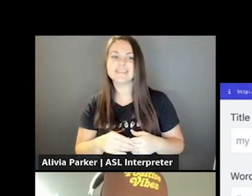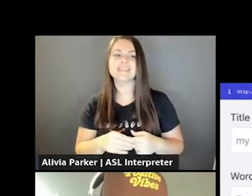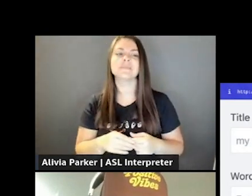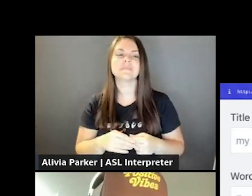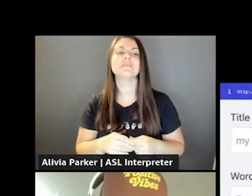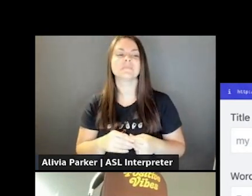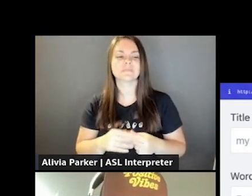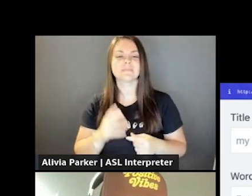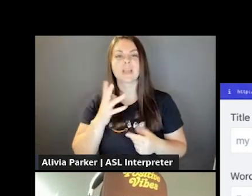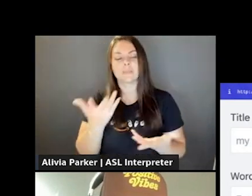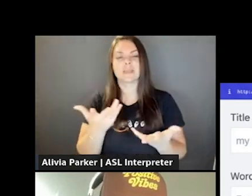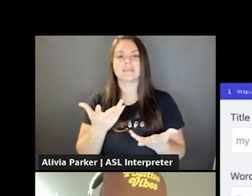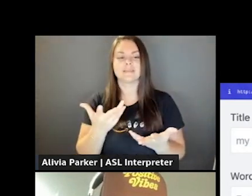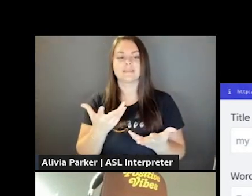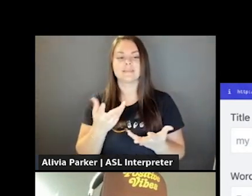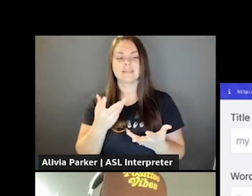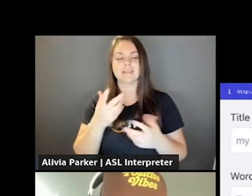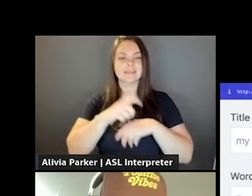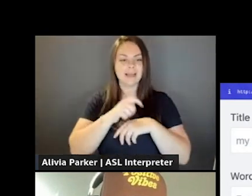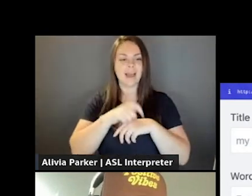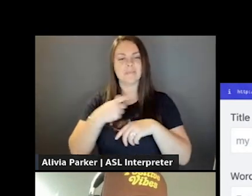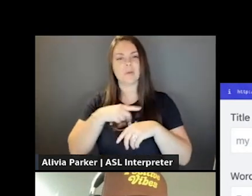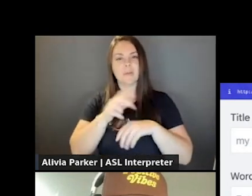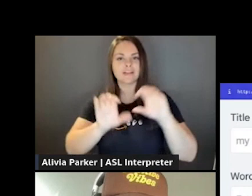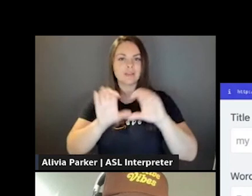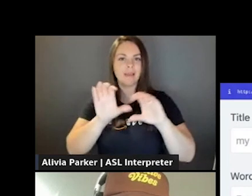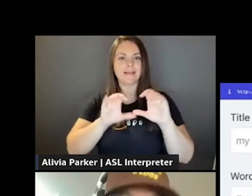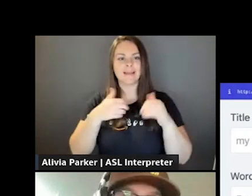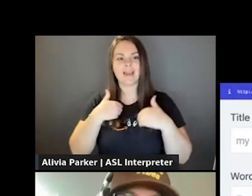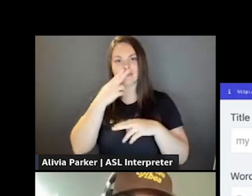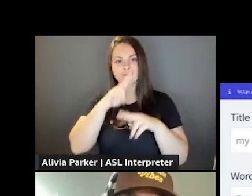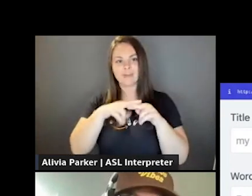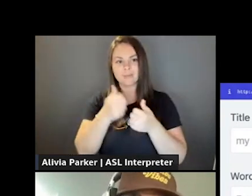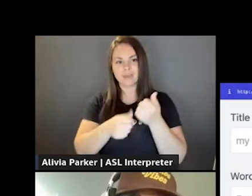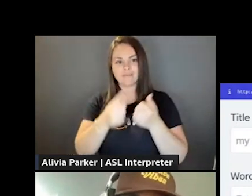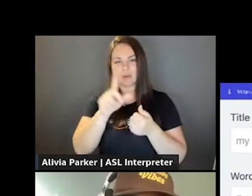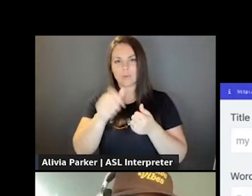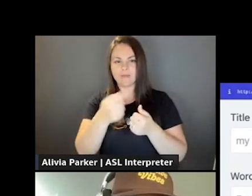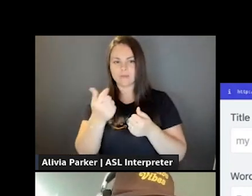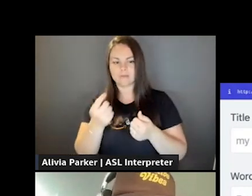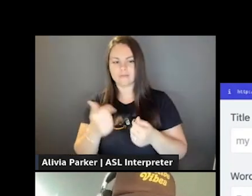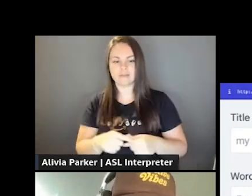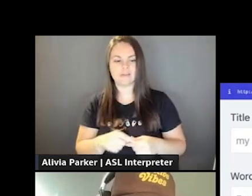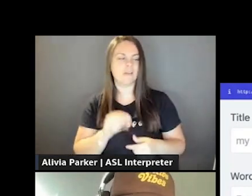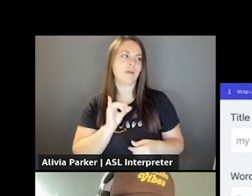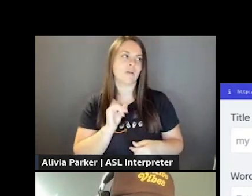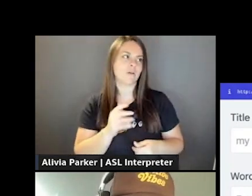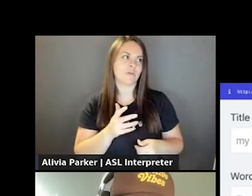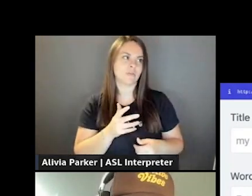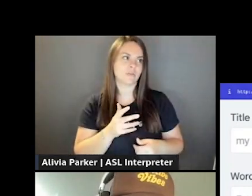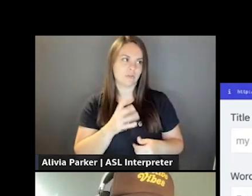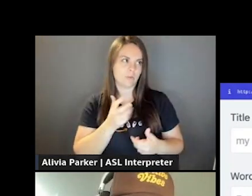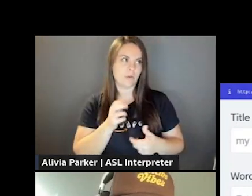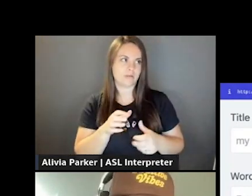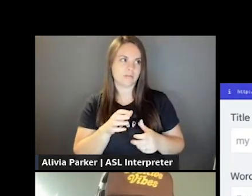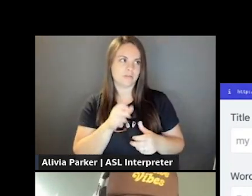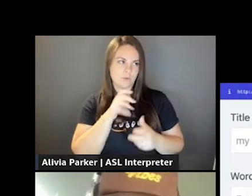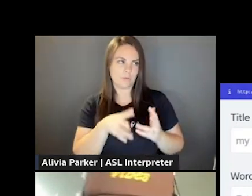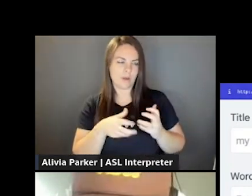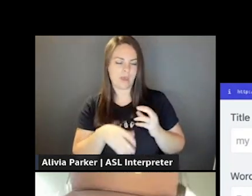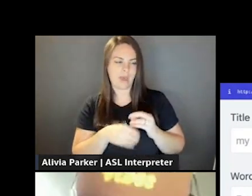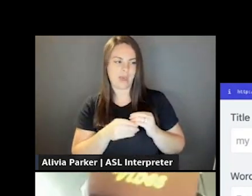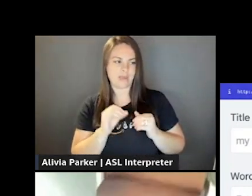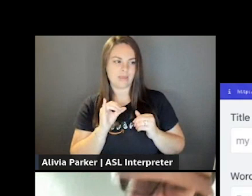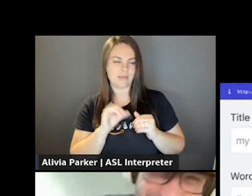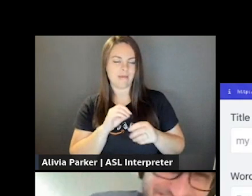take out the time where we're just chatting and having fun with everybody. Oh, you didn't want to do that. You wanted to take that out.